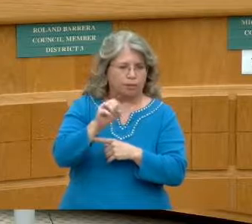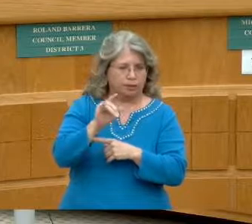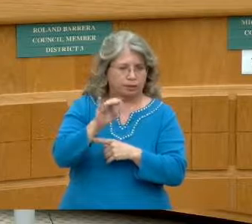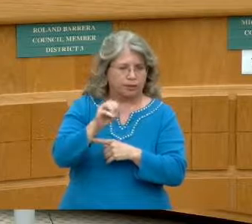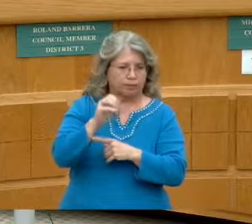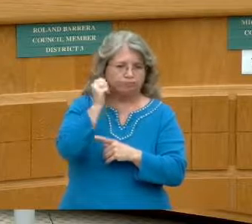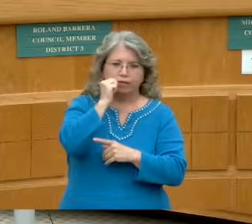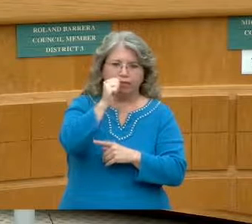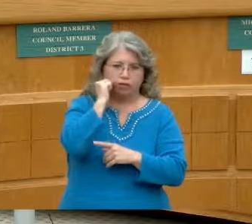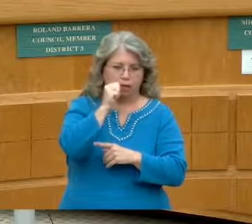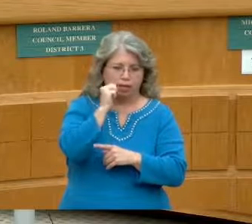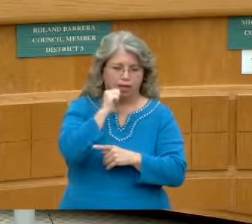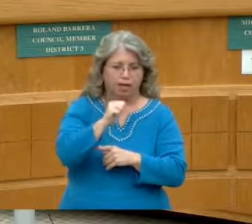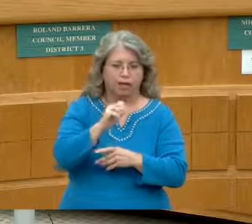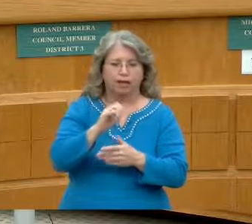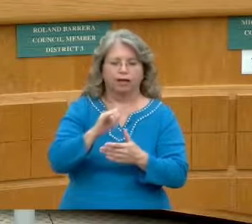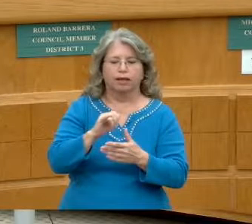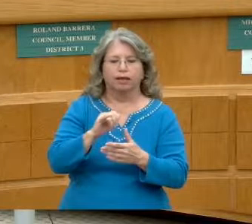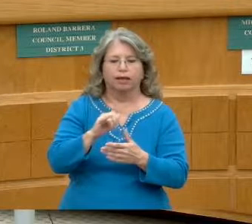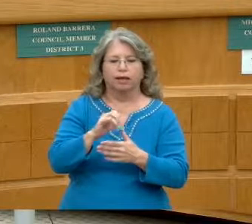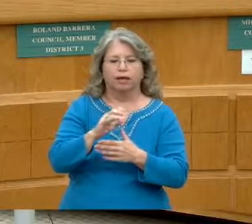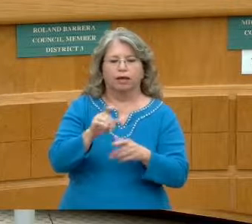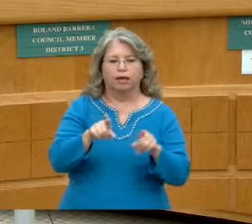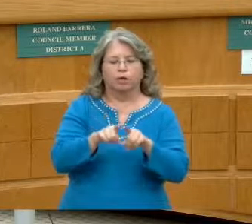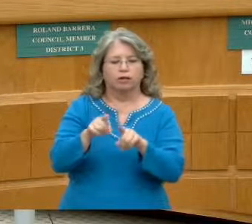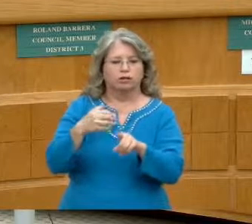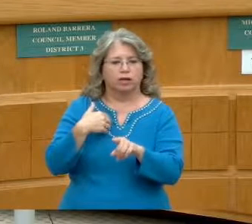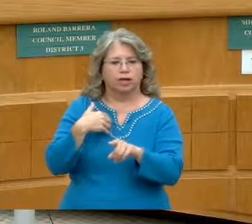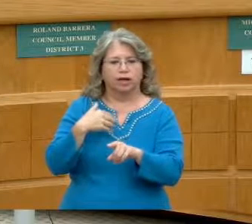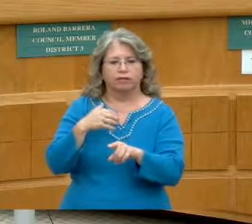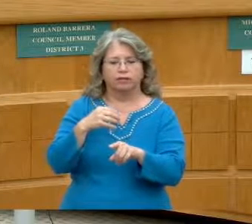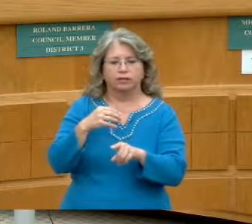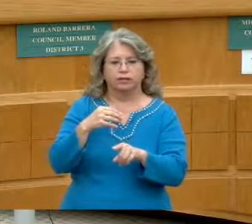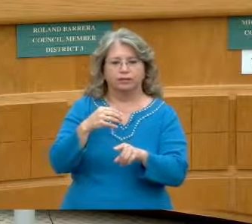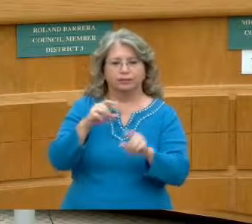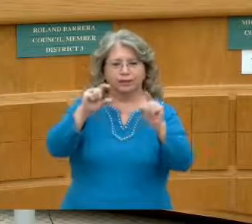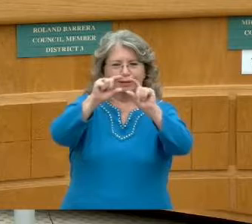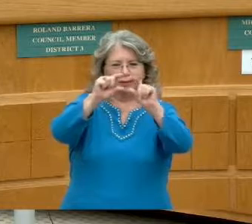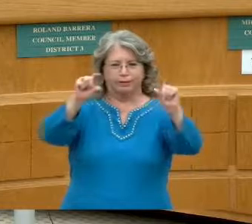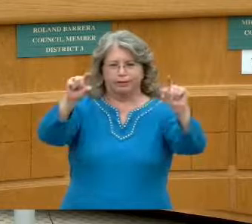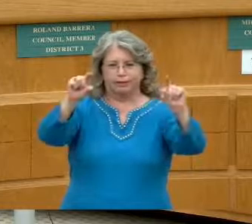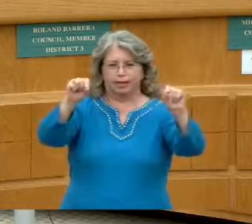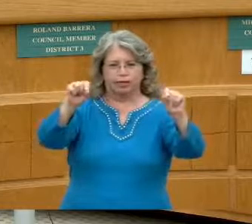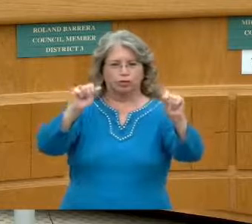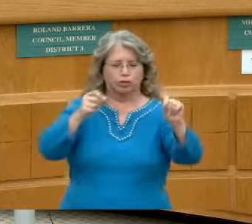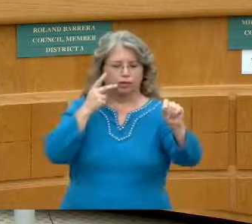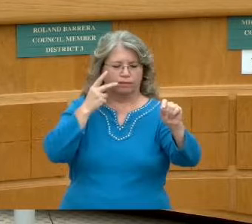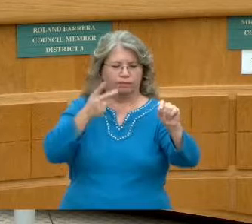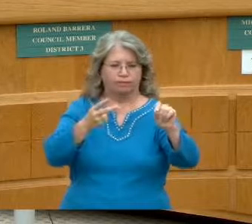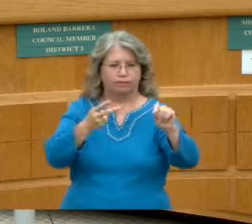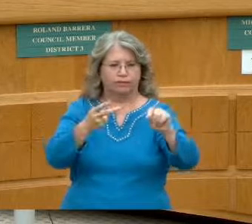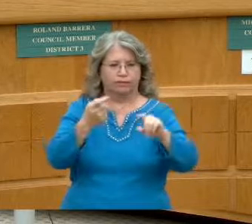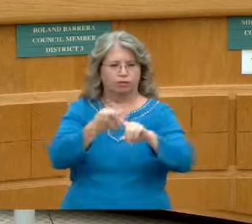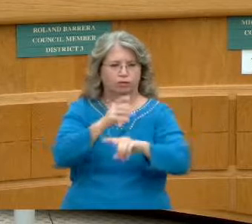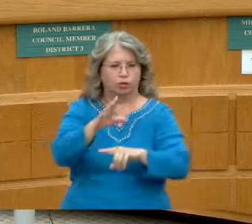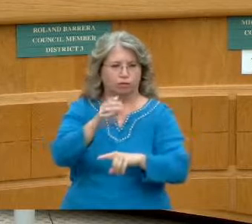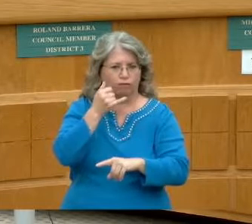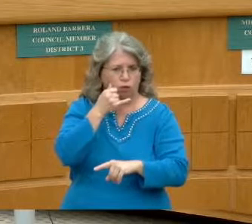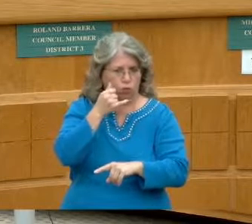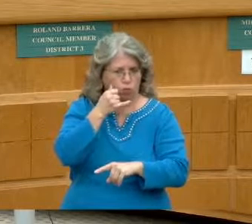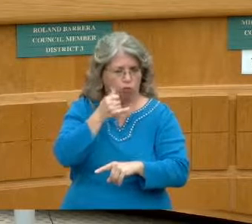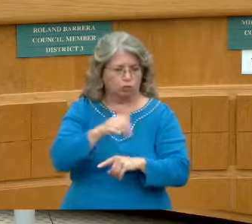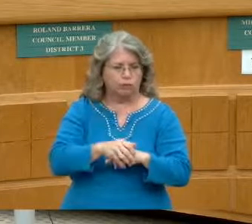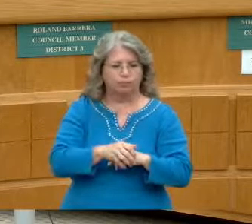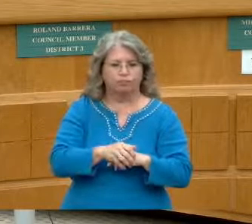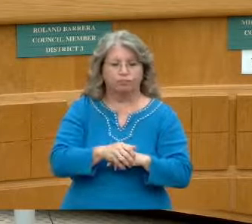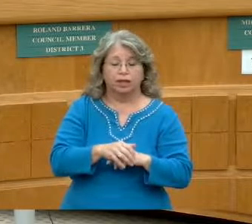county and the city's website. And we also have a nice dashboard that's available from your phone if you want to view it from there. Now,